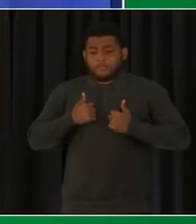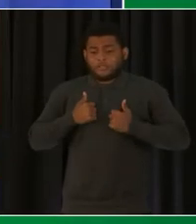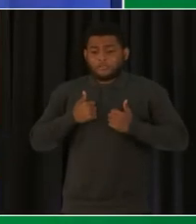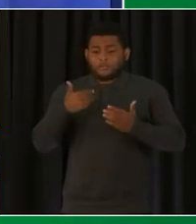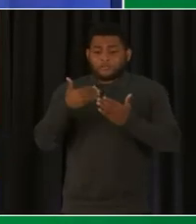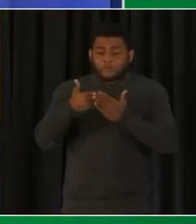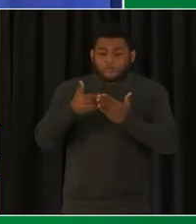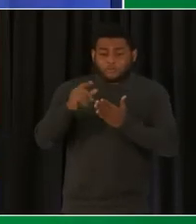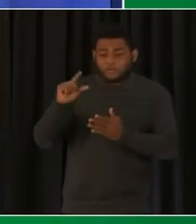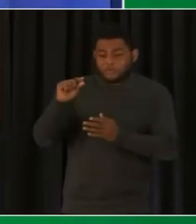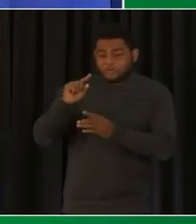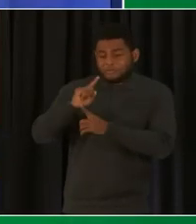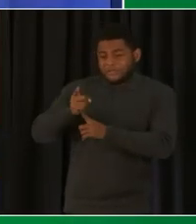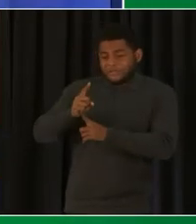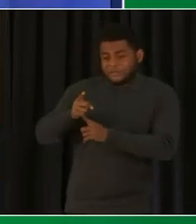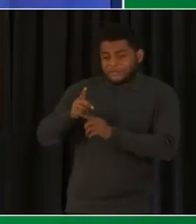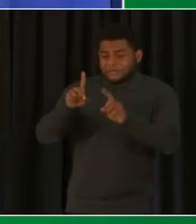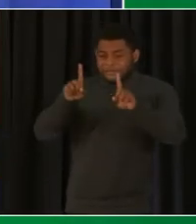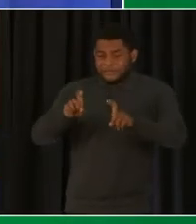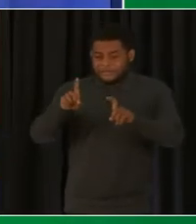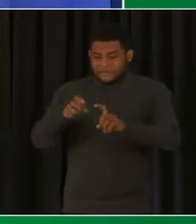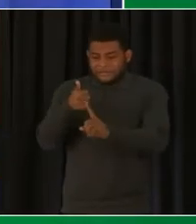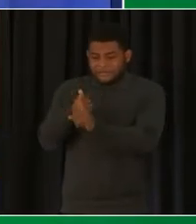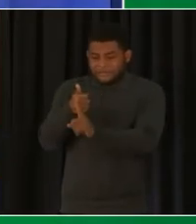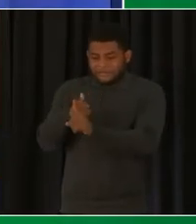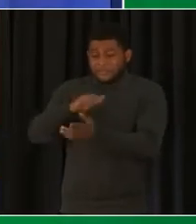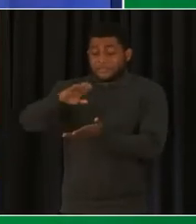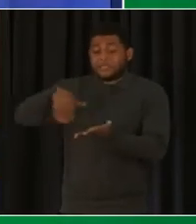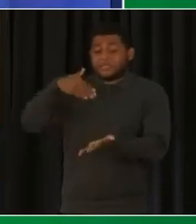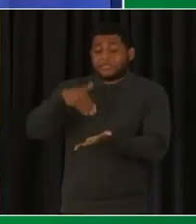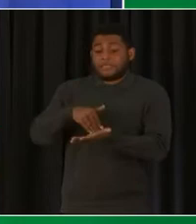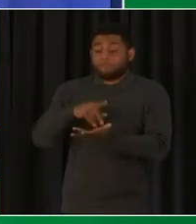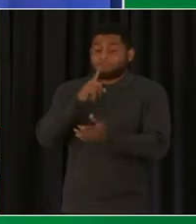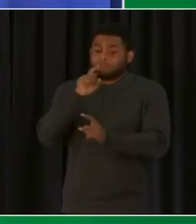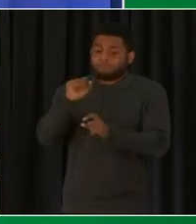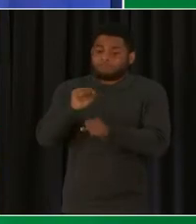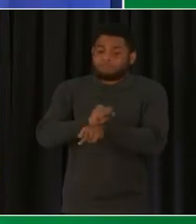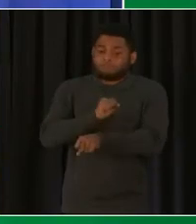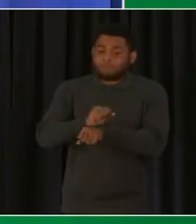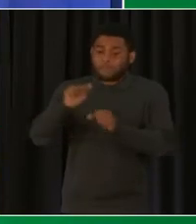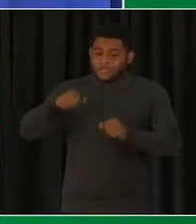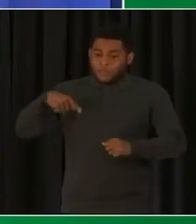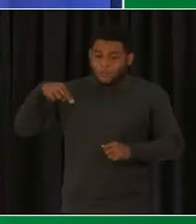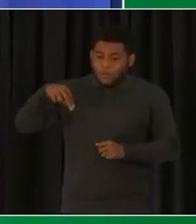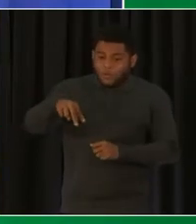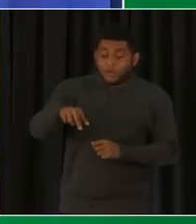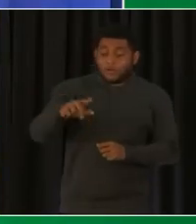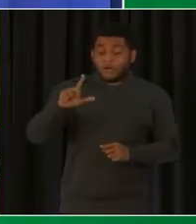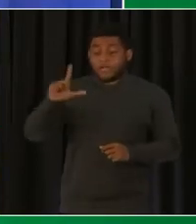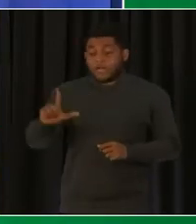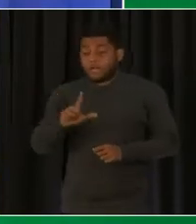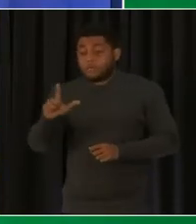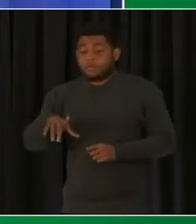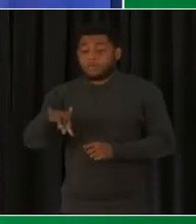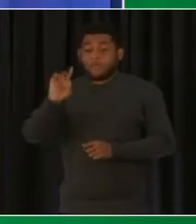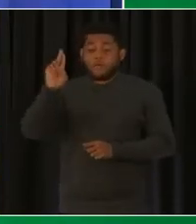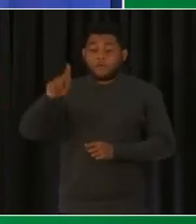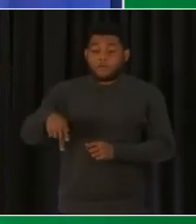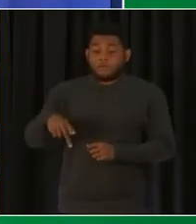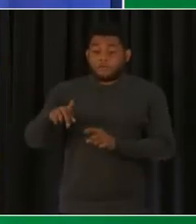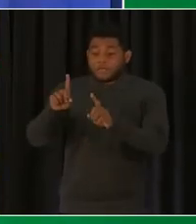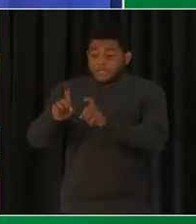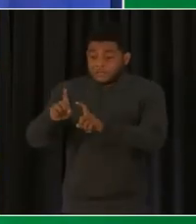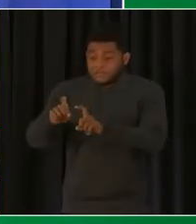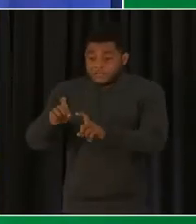walk of a Test Yourself DC site. You literally can walk. They're at public libraries. Pick up a test kit, do it